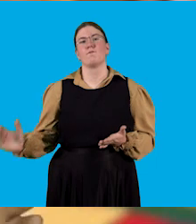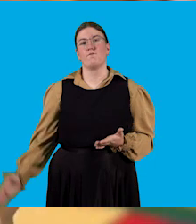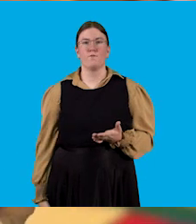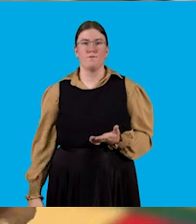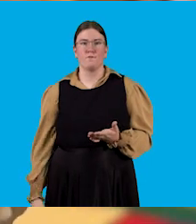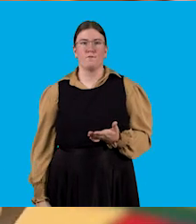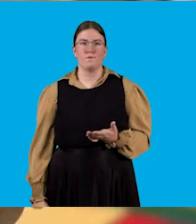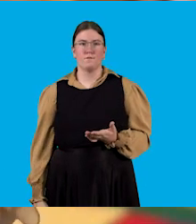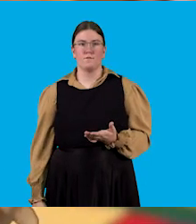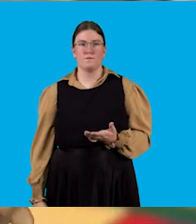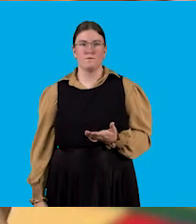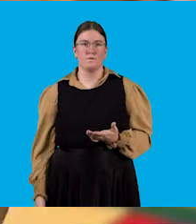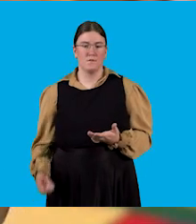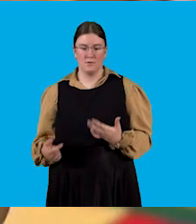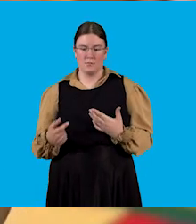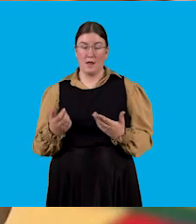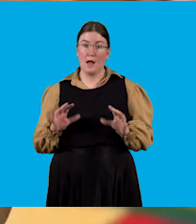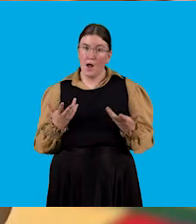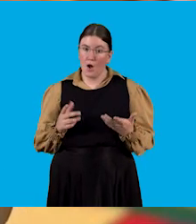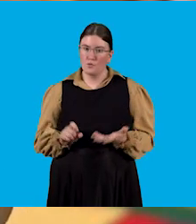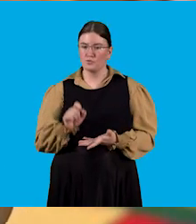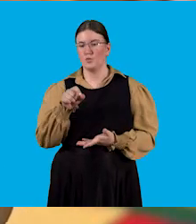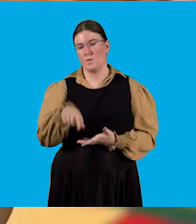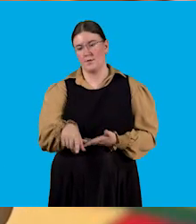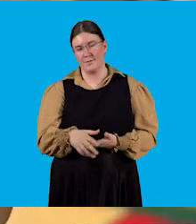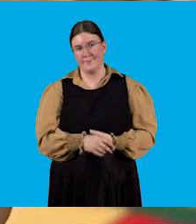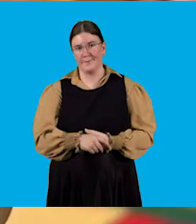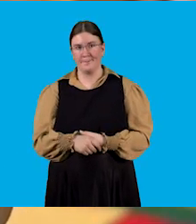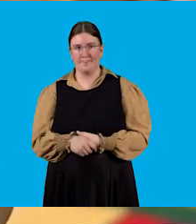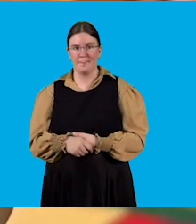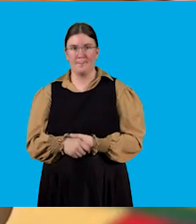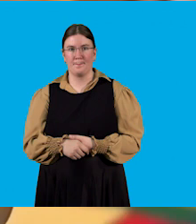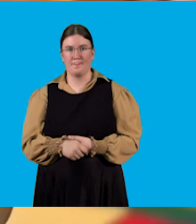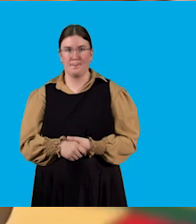removed so that they are passed down as urine.